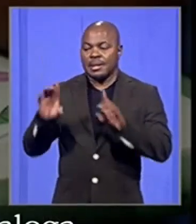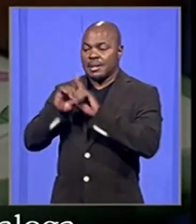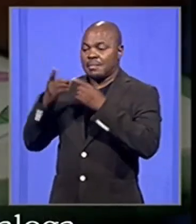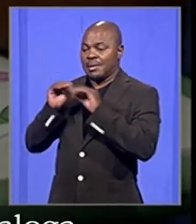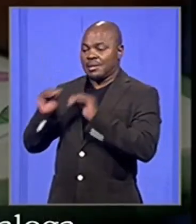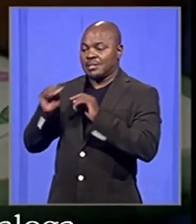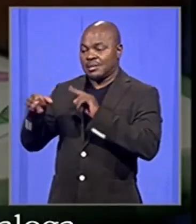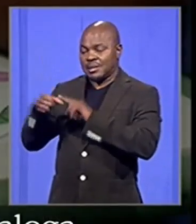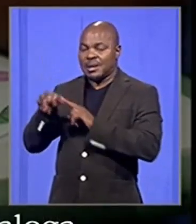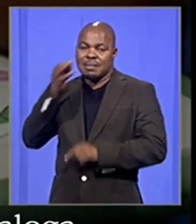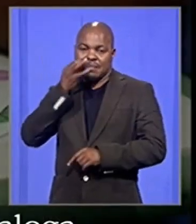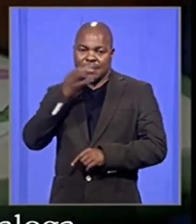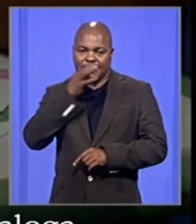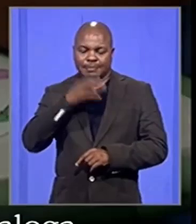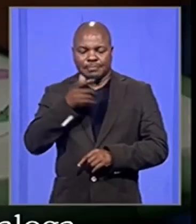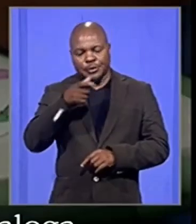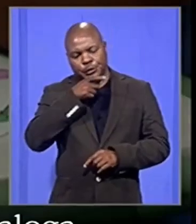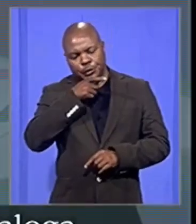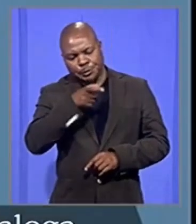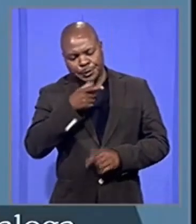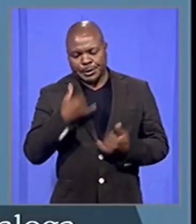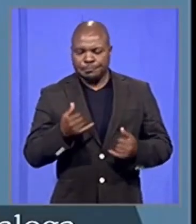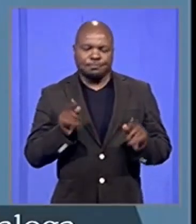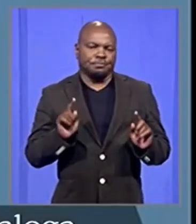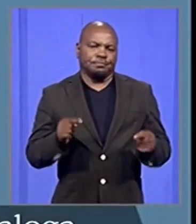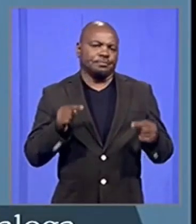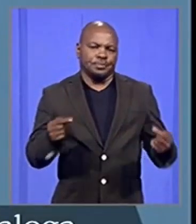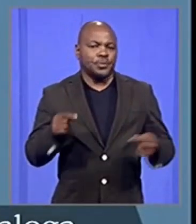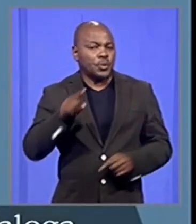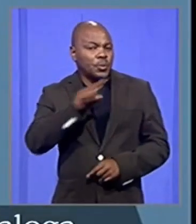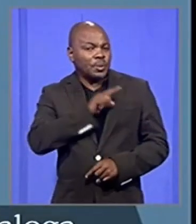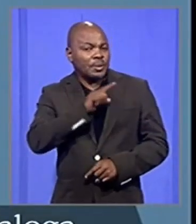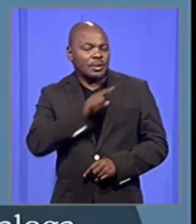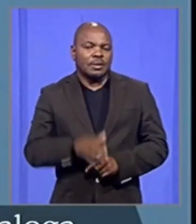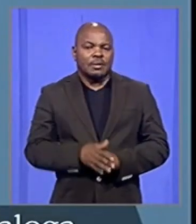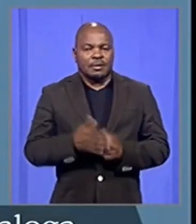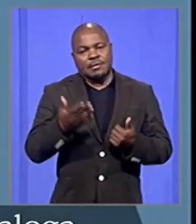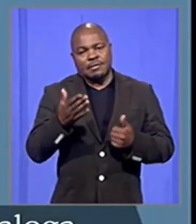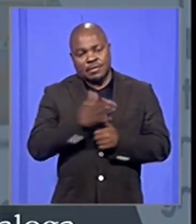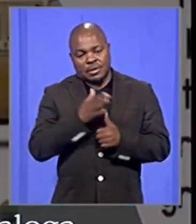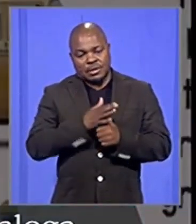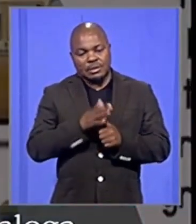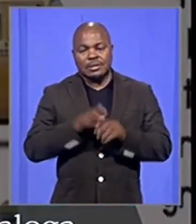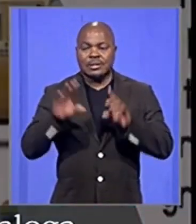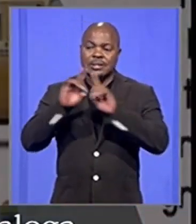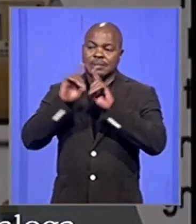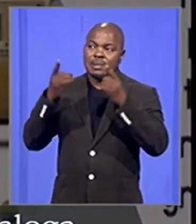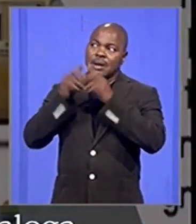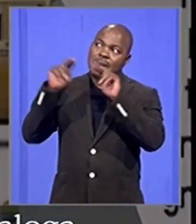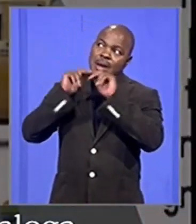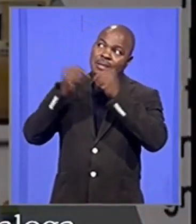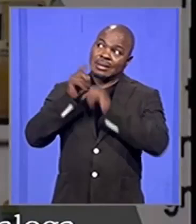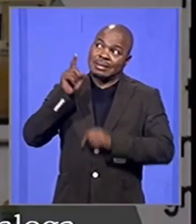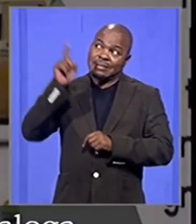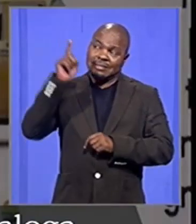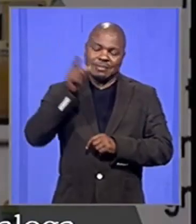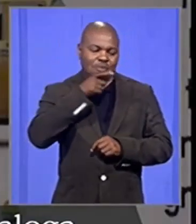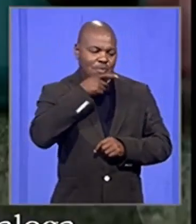ba tlhalositse fa ba ka se tshwaele mo ntlheng eno gonne go tshwanetse go tshwaele lefapha la bosetšhaba la